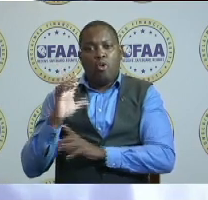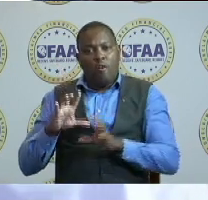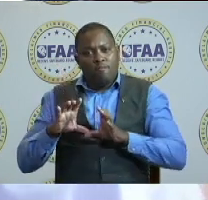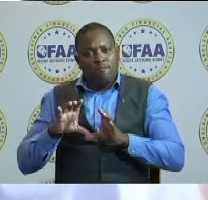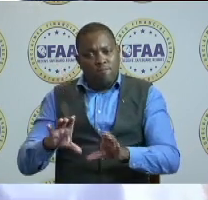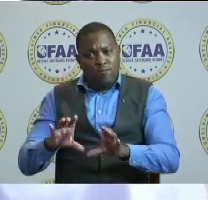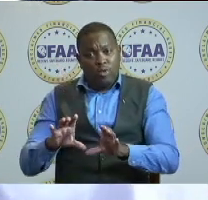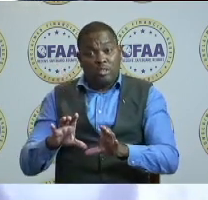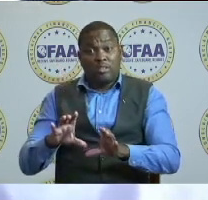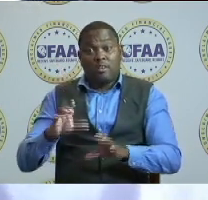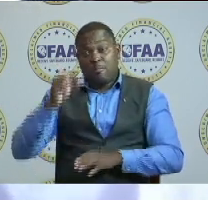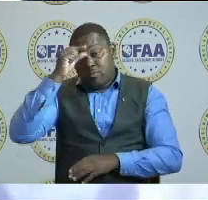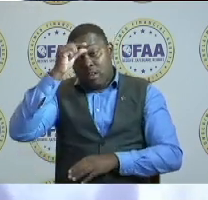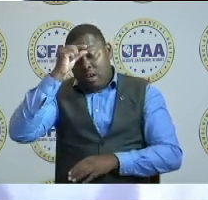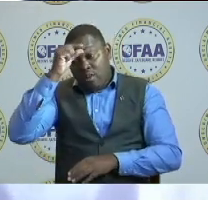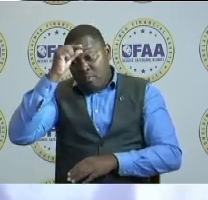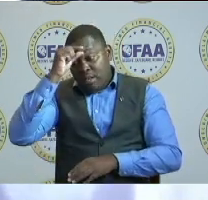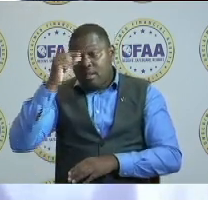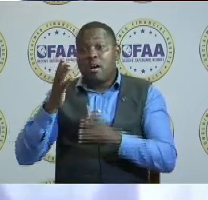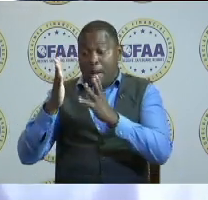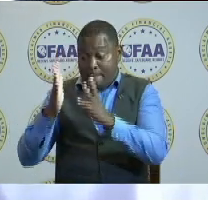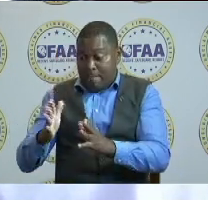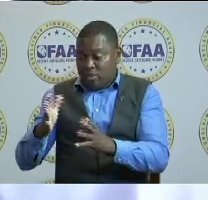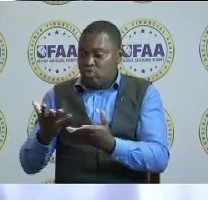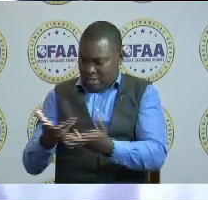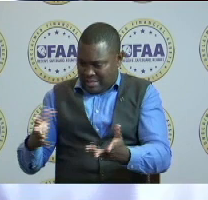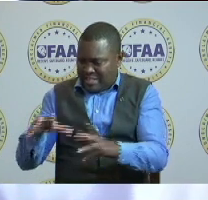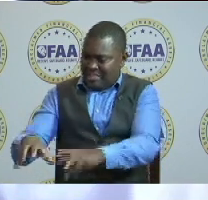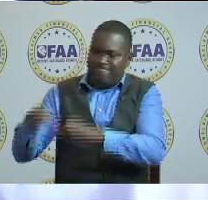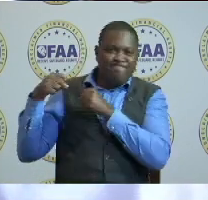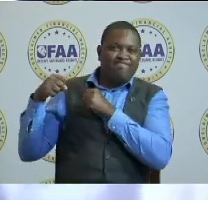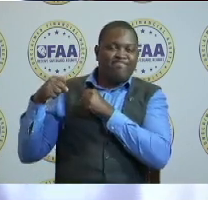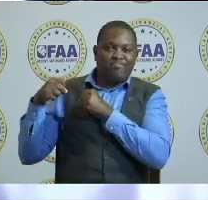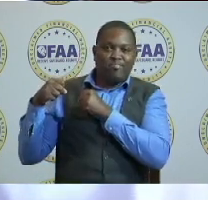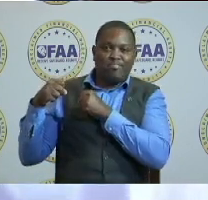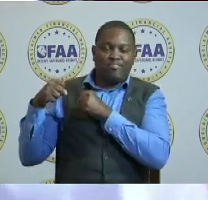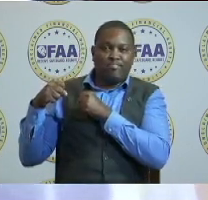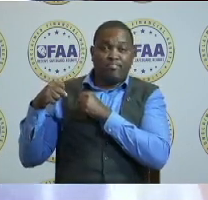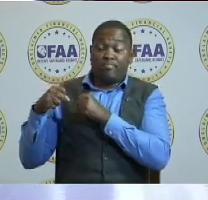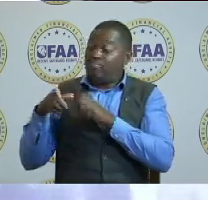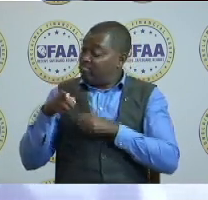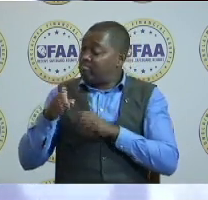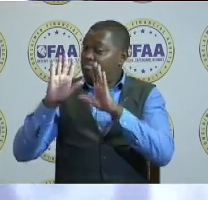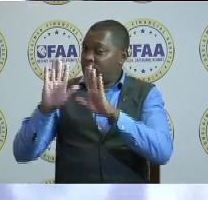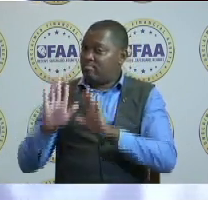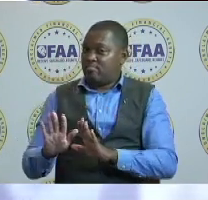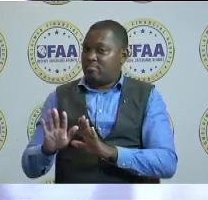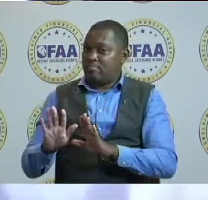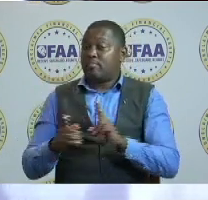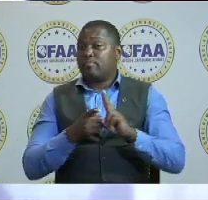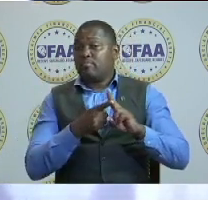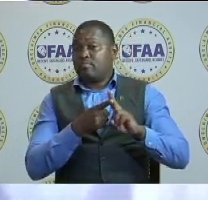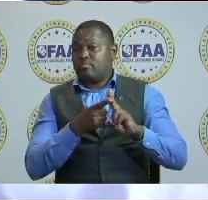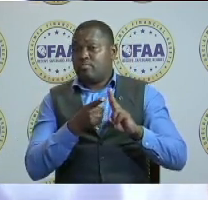any person to deprive a person or property. And that is very key. The other one is the